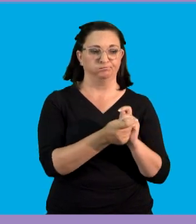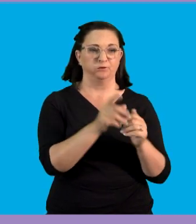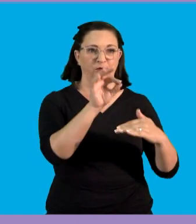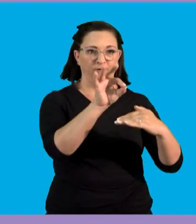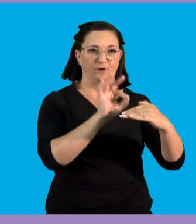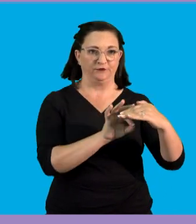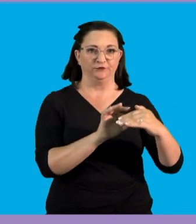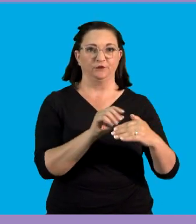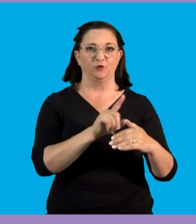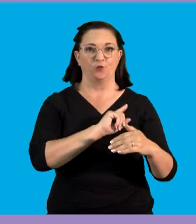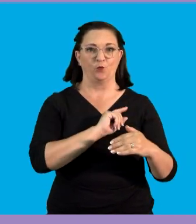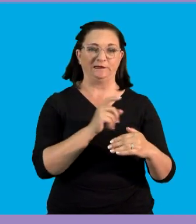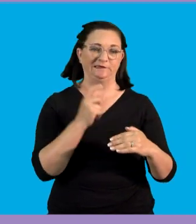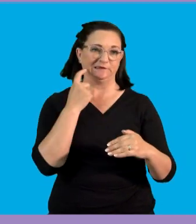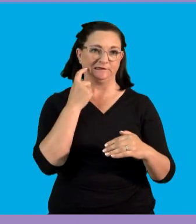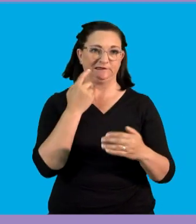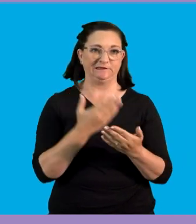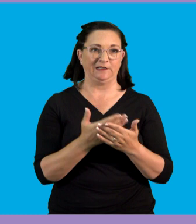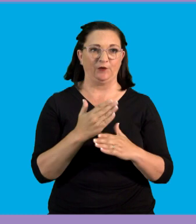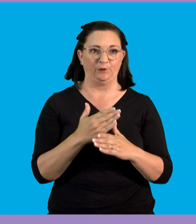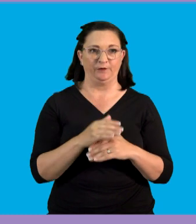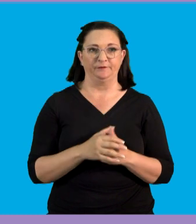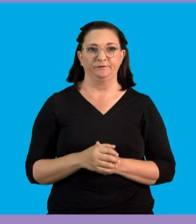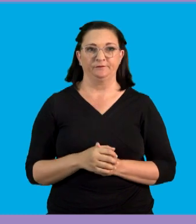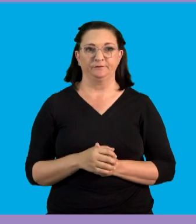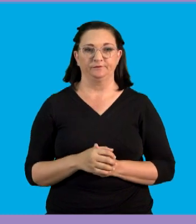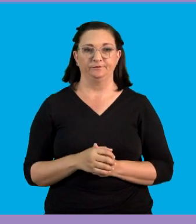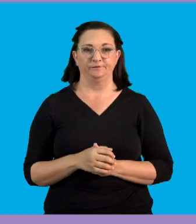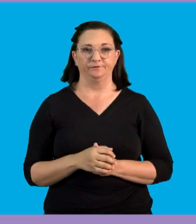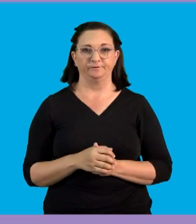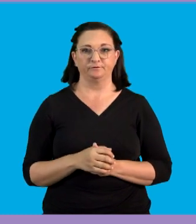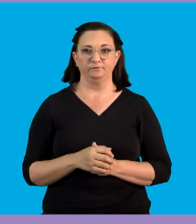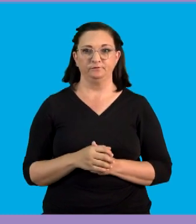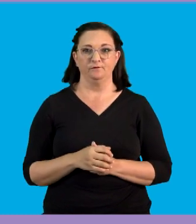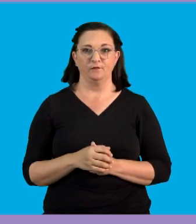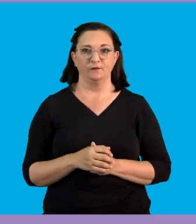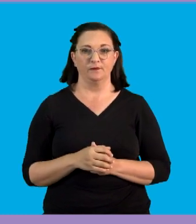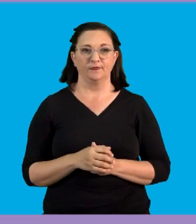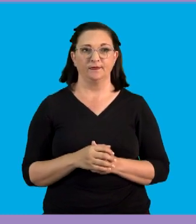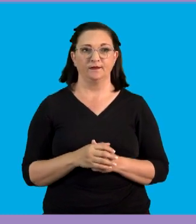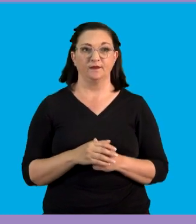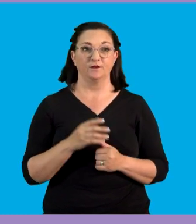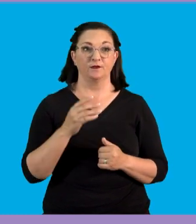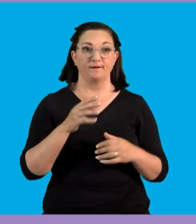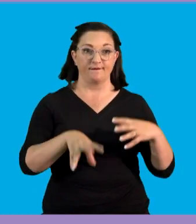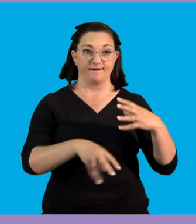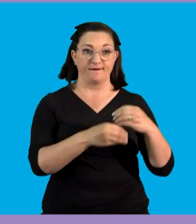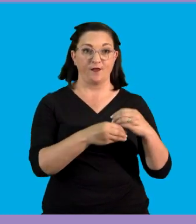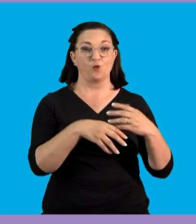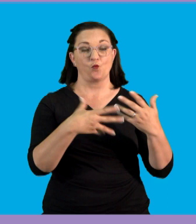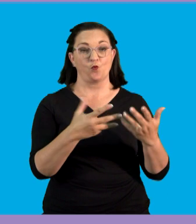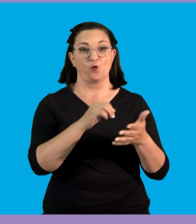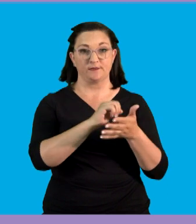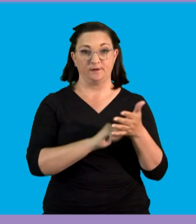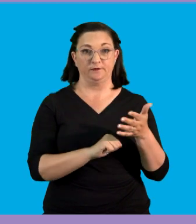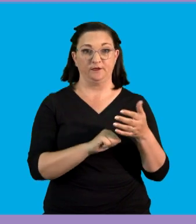to a fraction so that it's easier for us to work with those fractions. The second point there is when